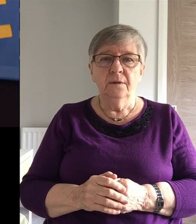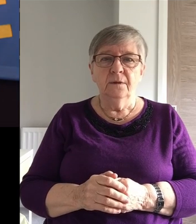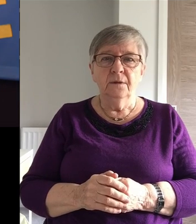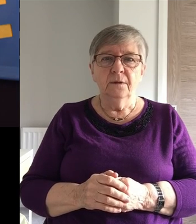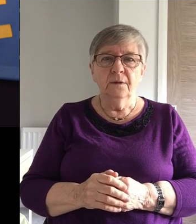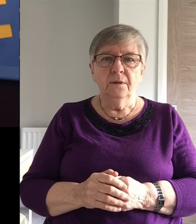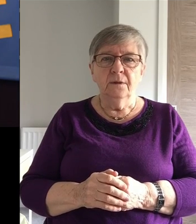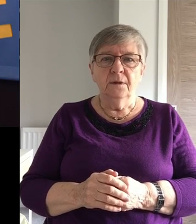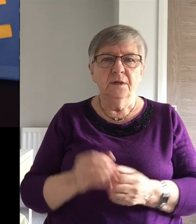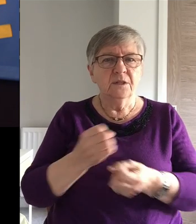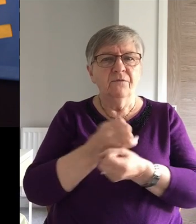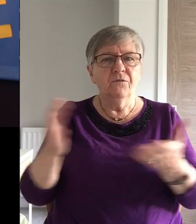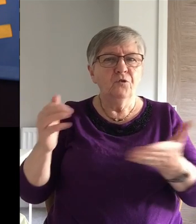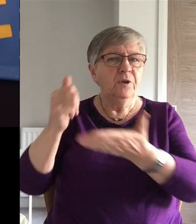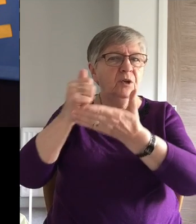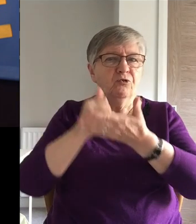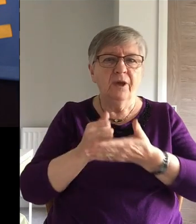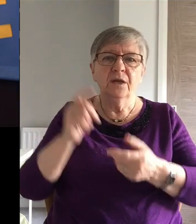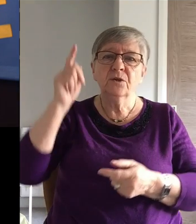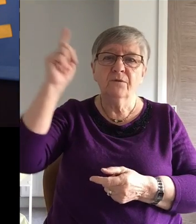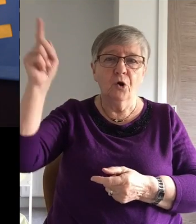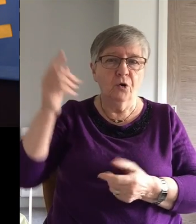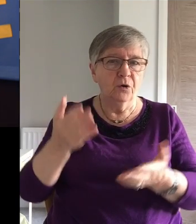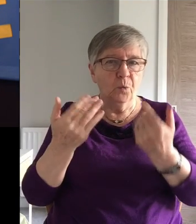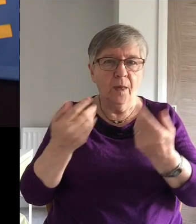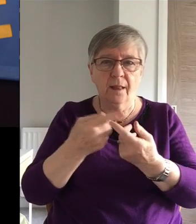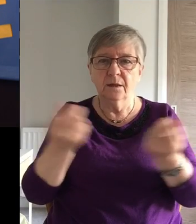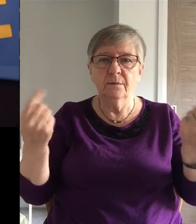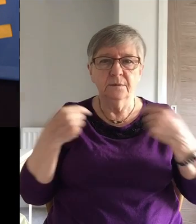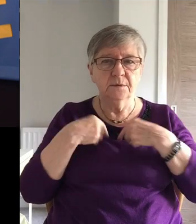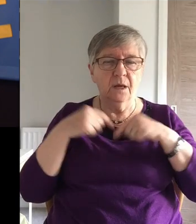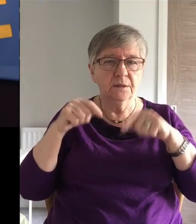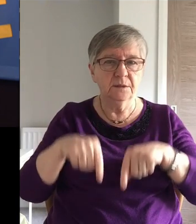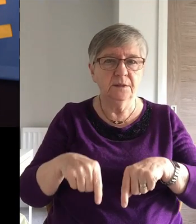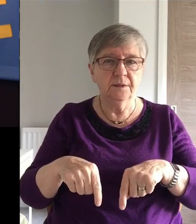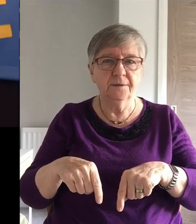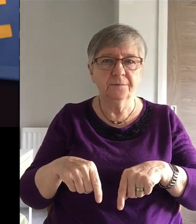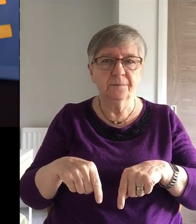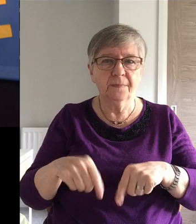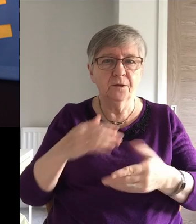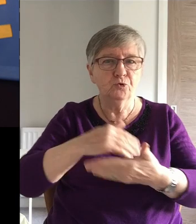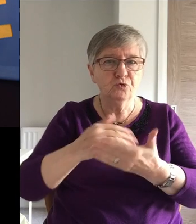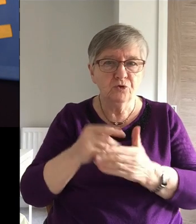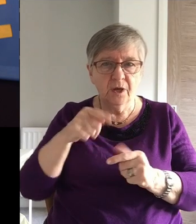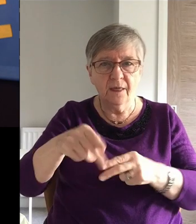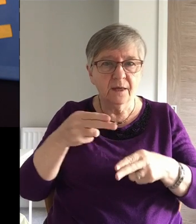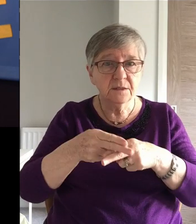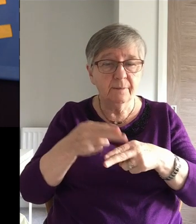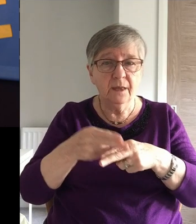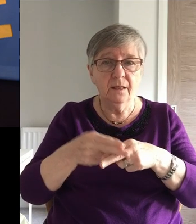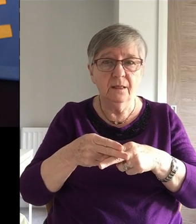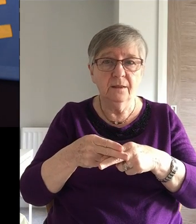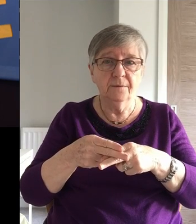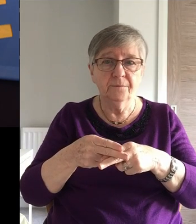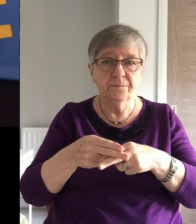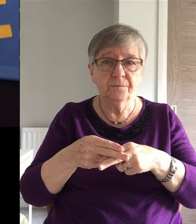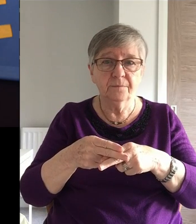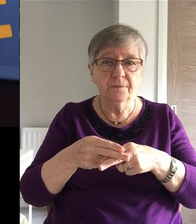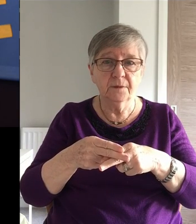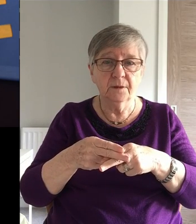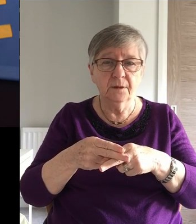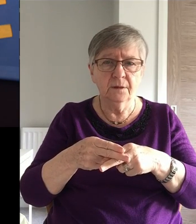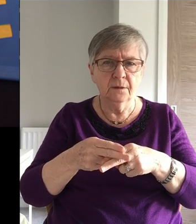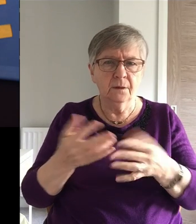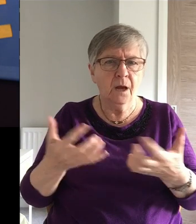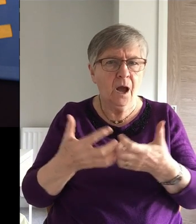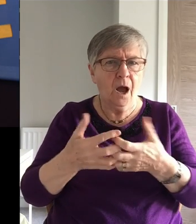It's the free grace of God that calls us here to share this meal that has its roots